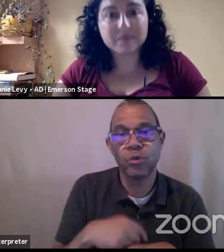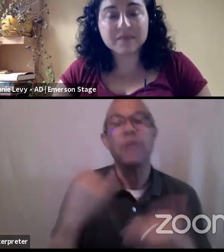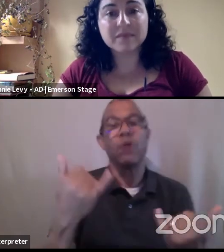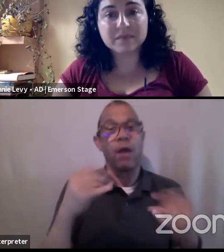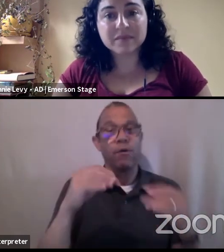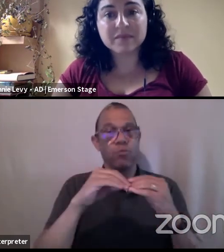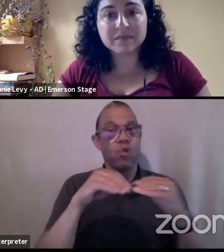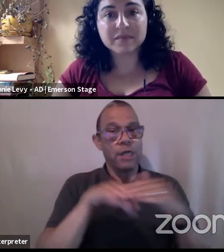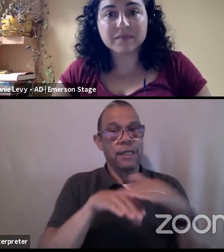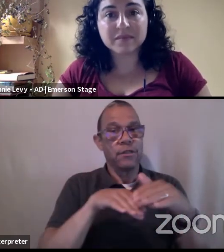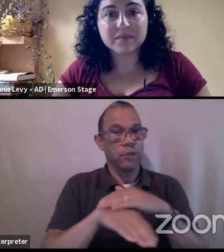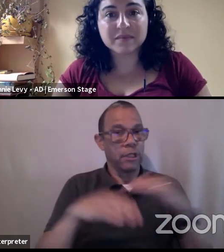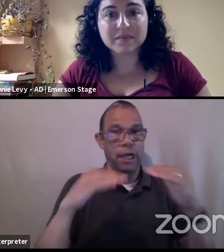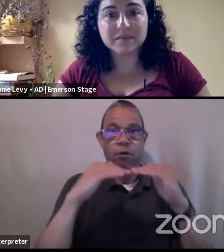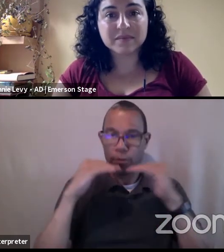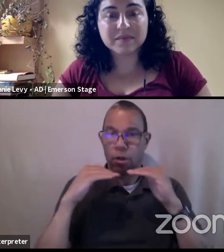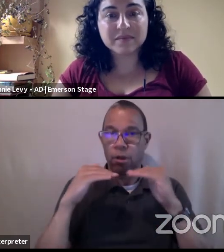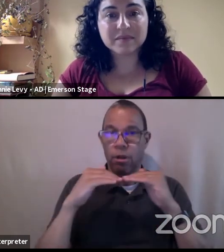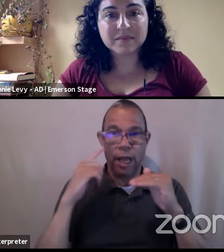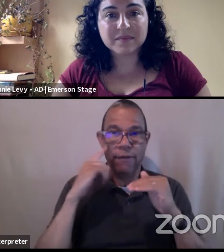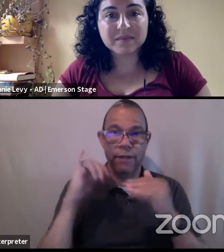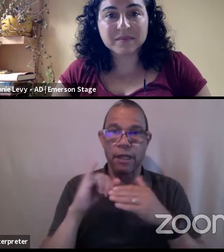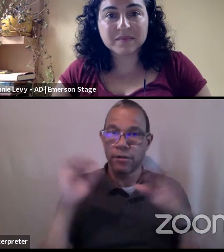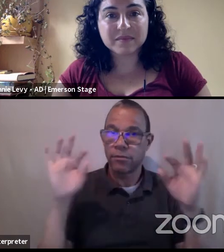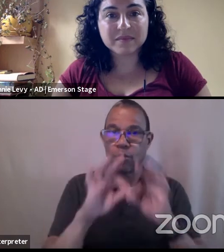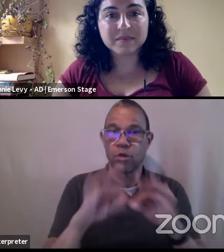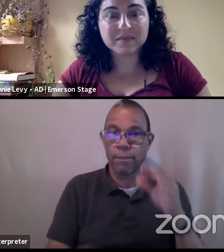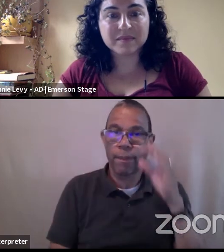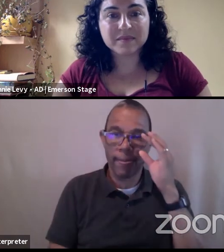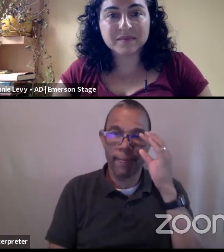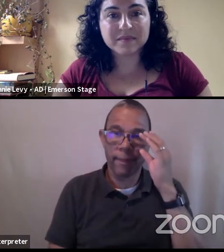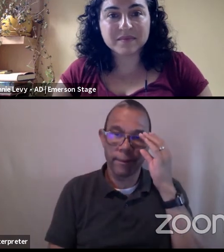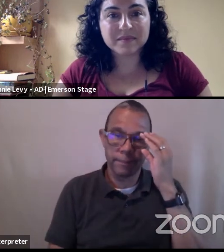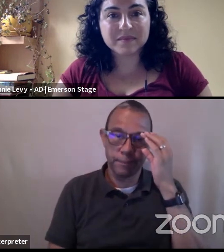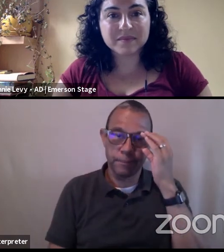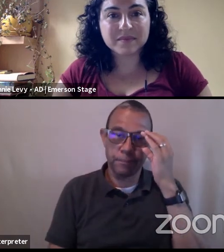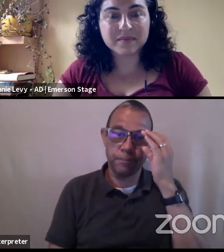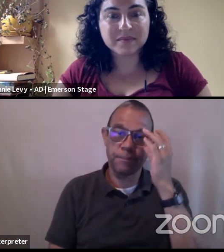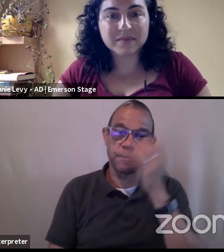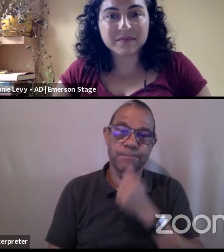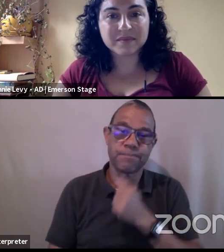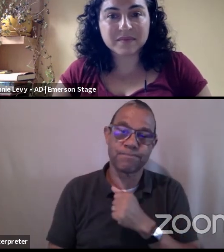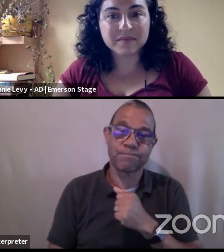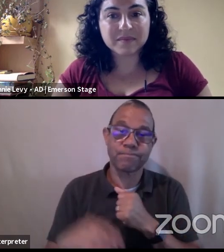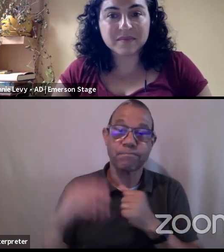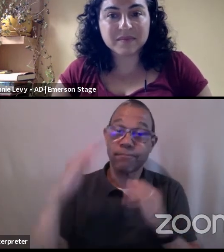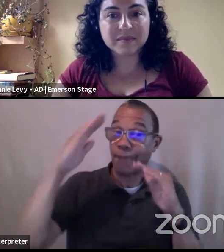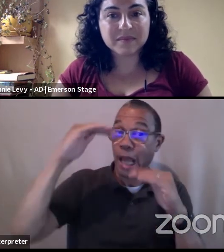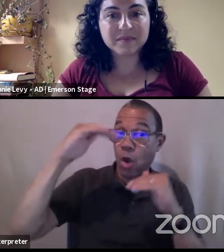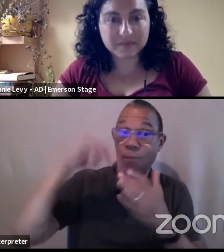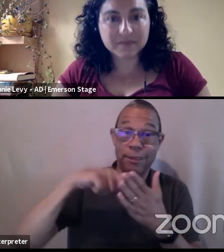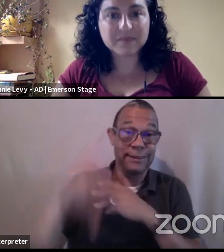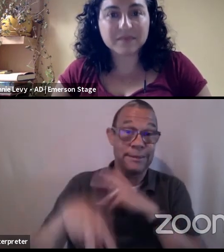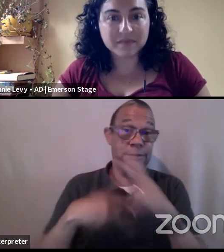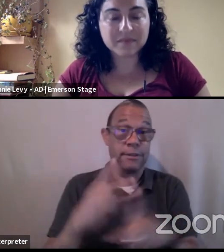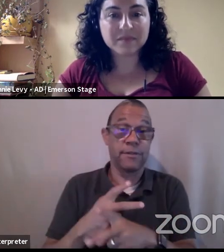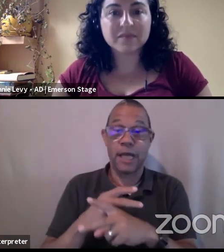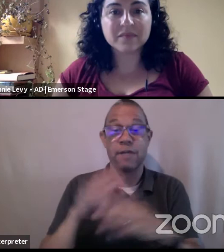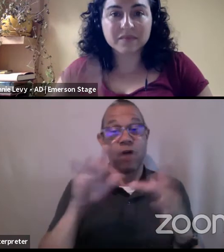which is, which is something that's, I hope this type of virtual performances